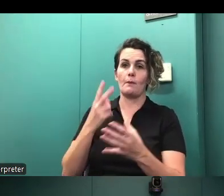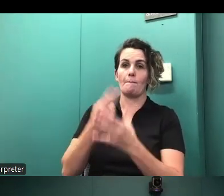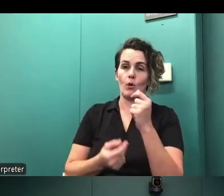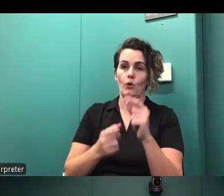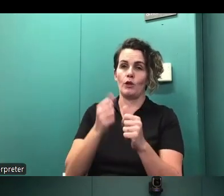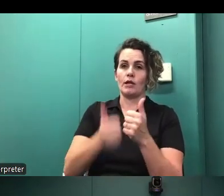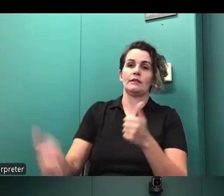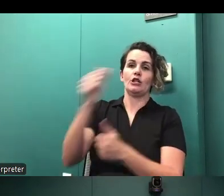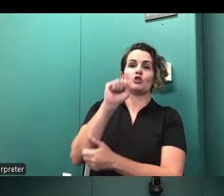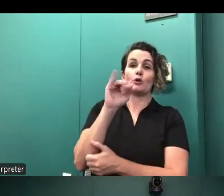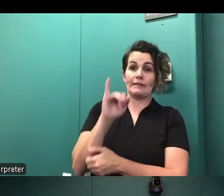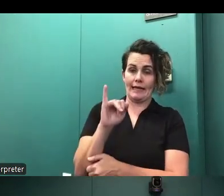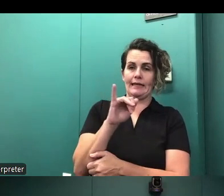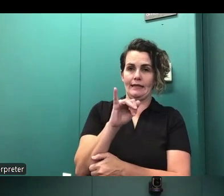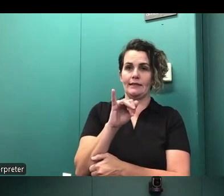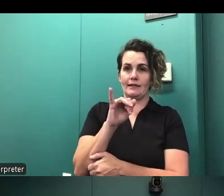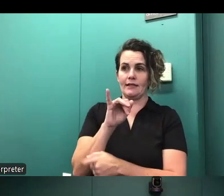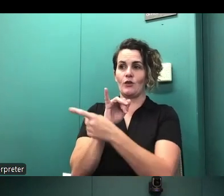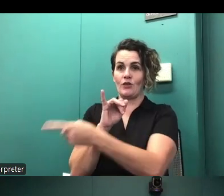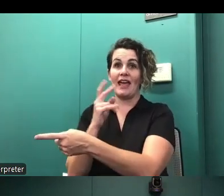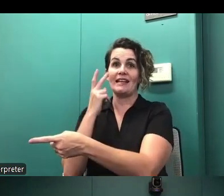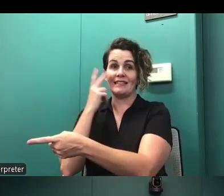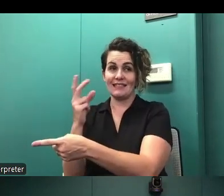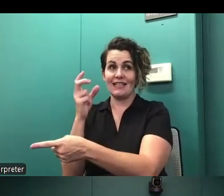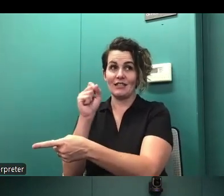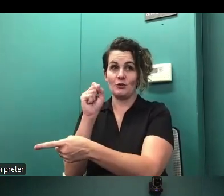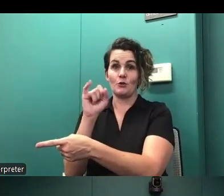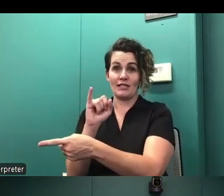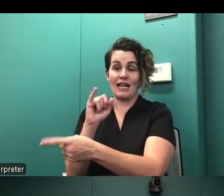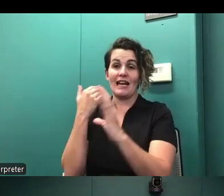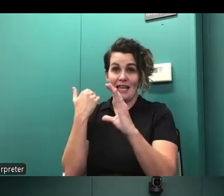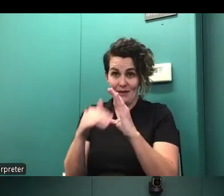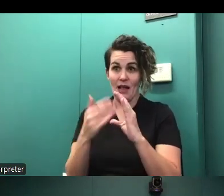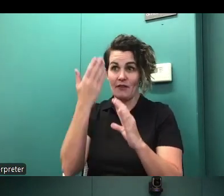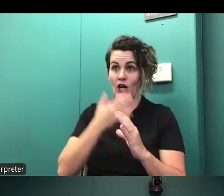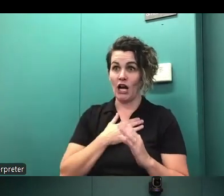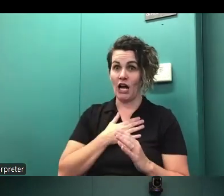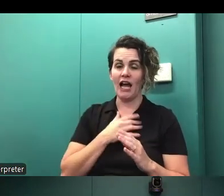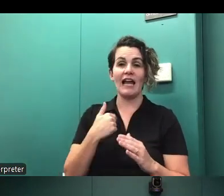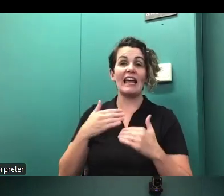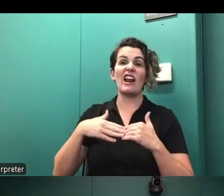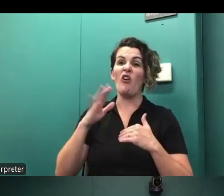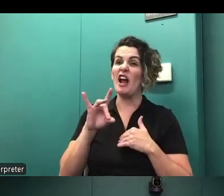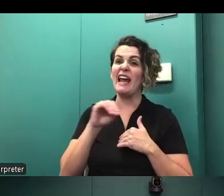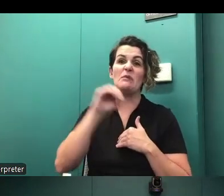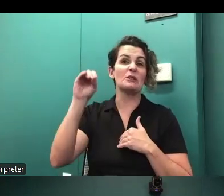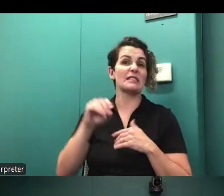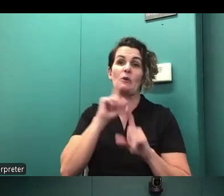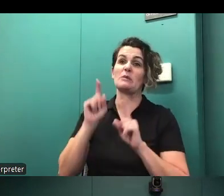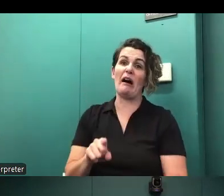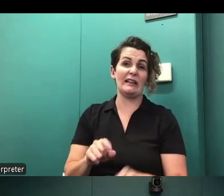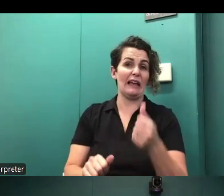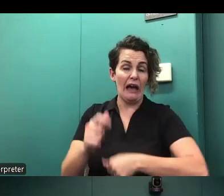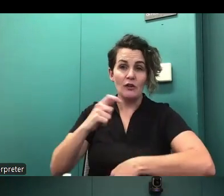email. And so they see the supers email at the front and no joke, I get over 80% every time.